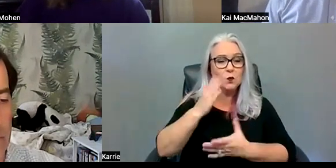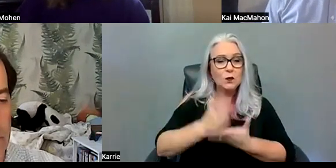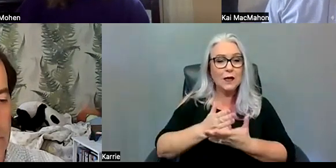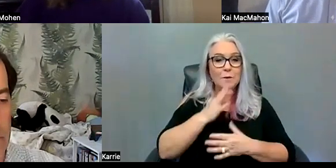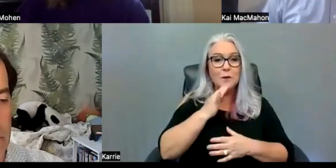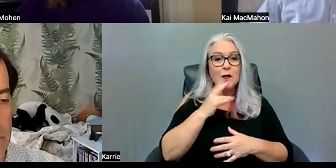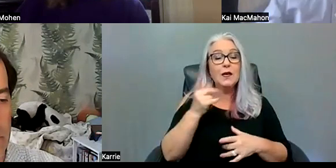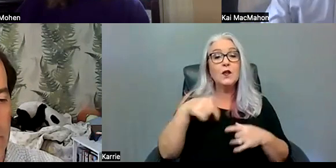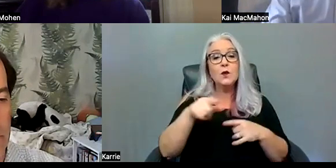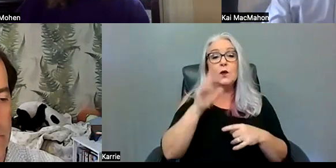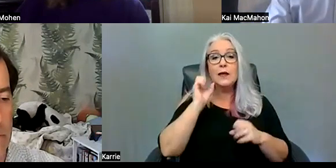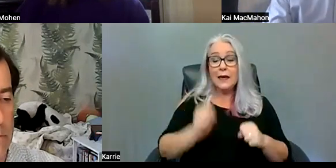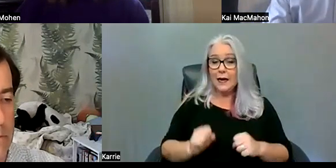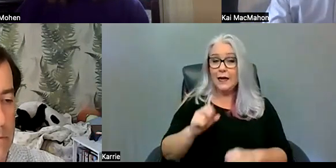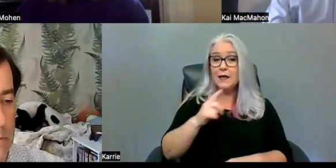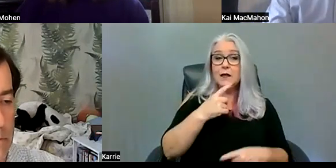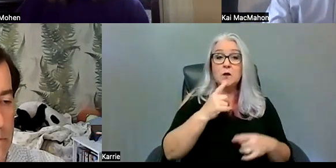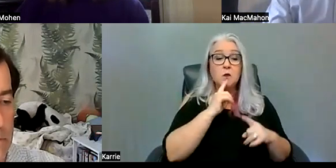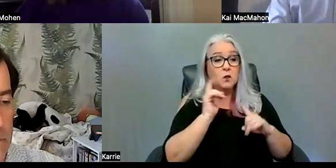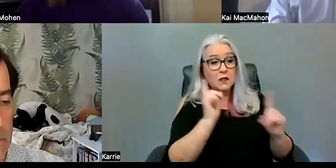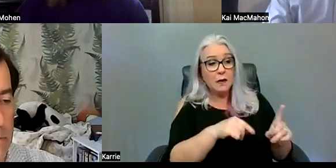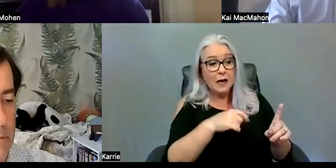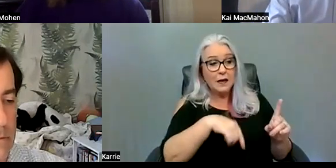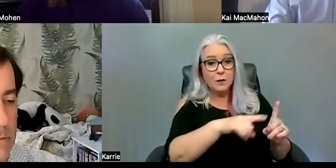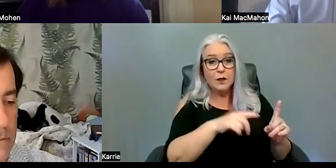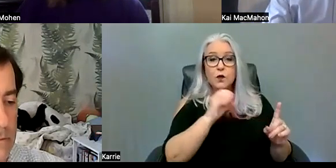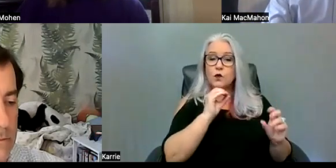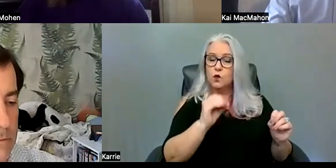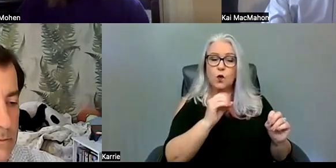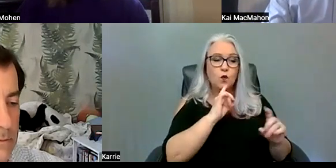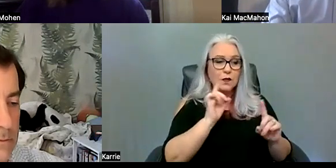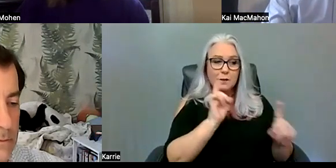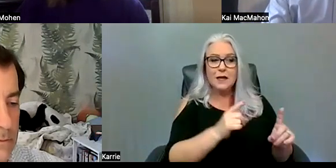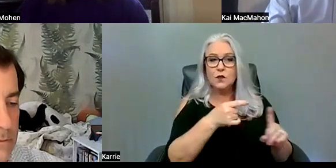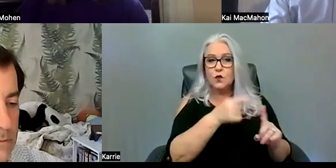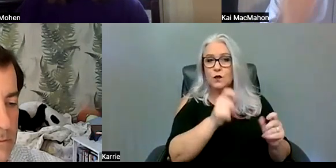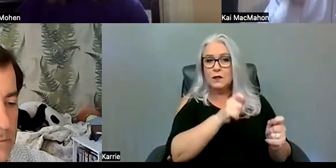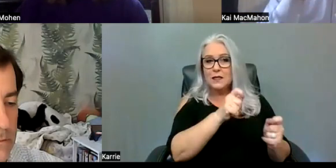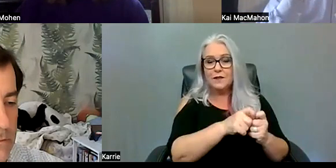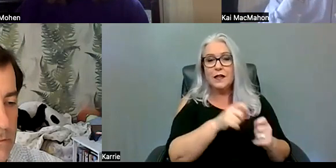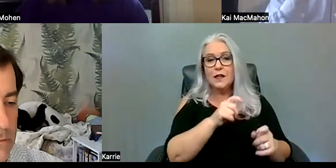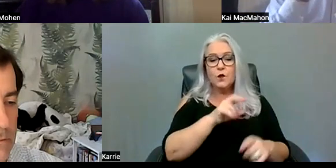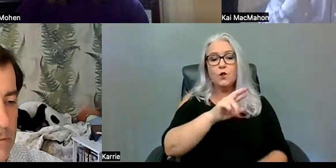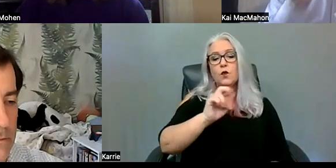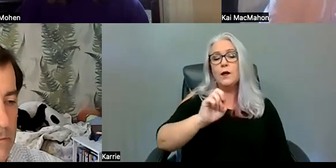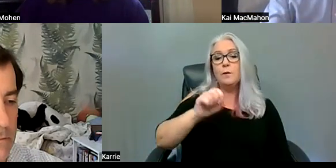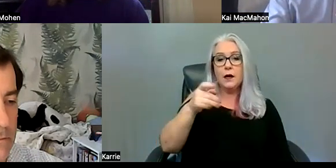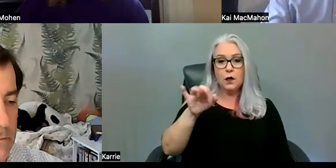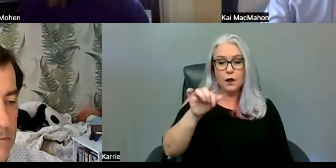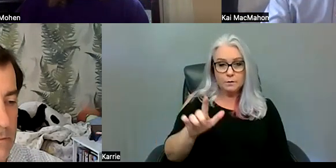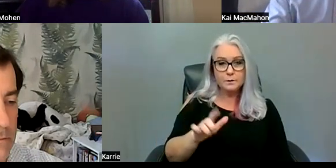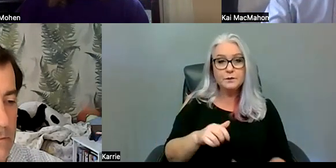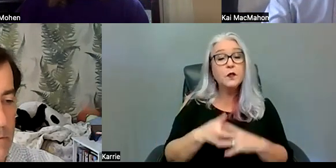will be 30 seconds. There's no responses to rebuttals. If deemed appropriate by the moderator, a rebuttal may be granted during